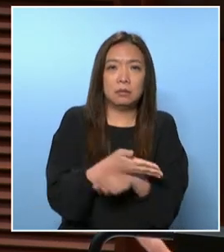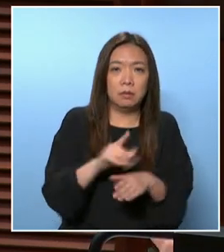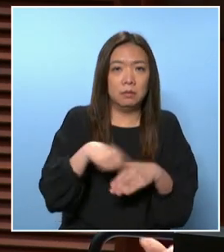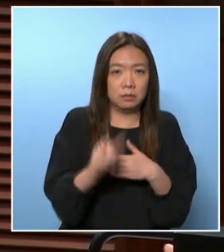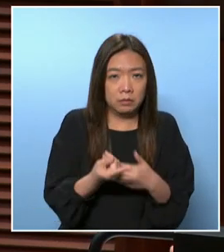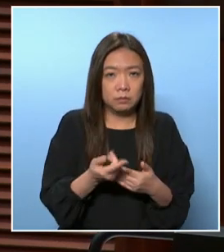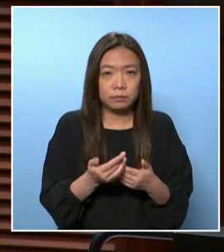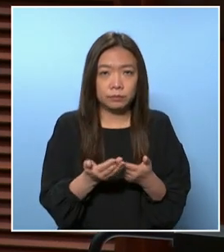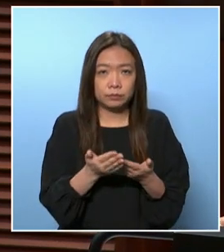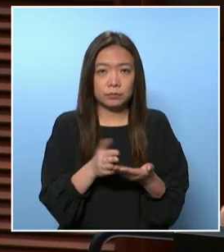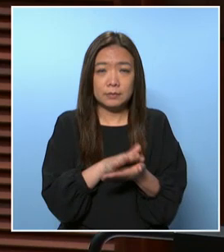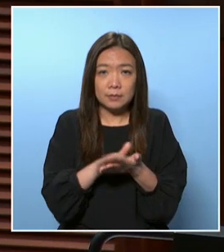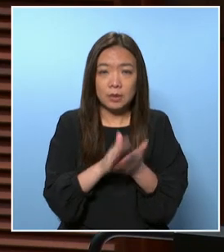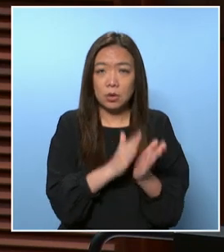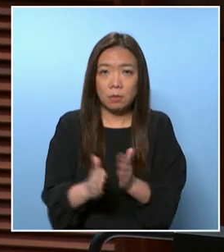also